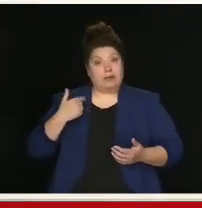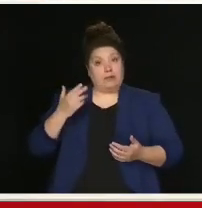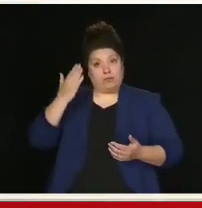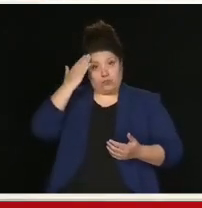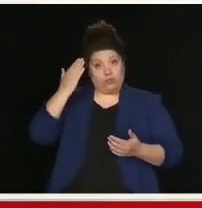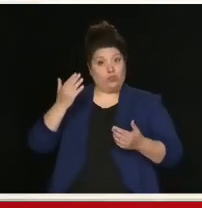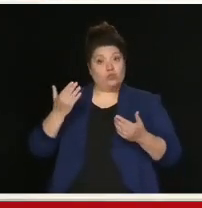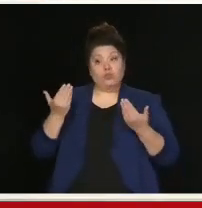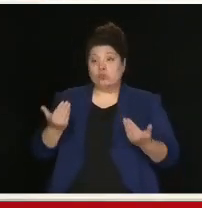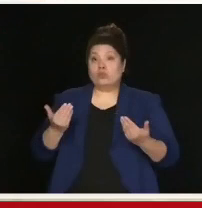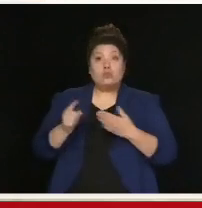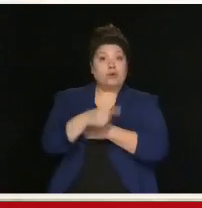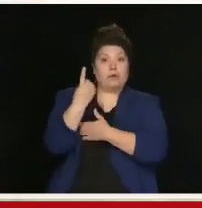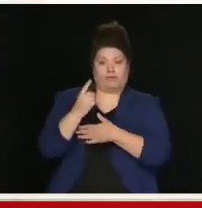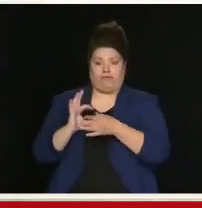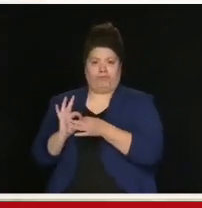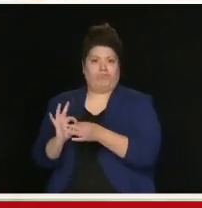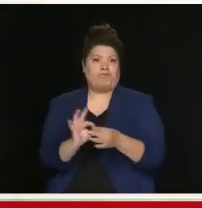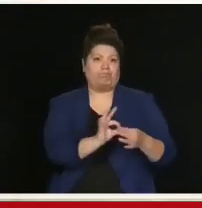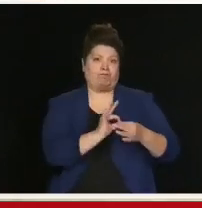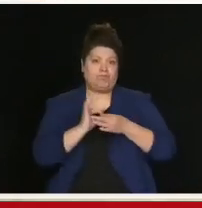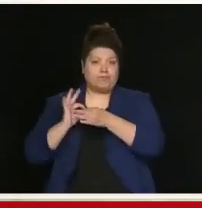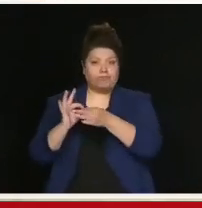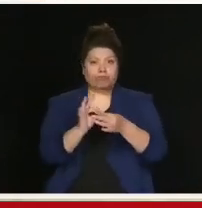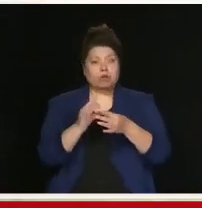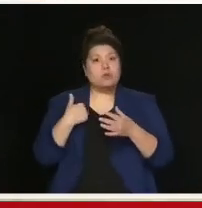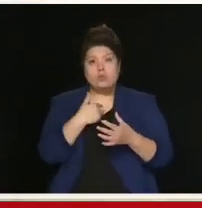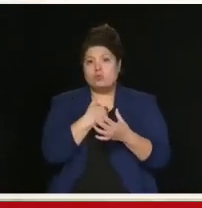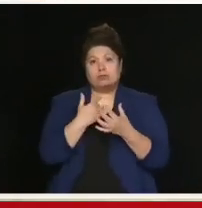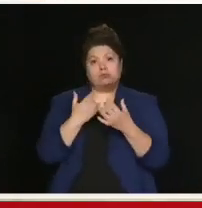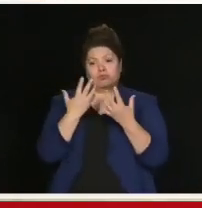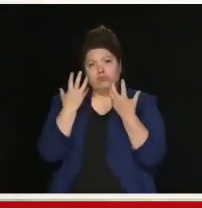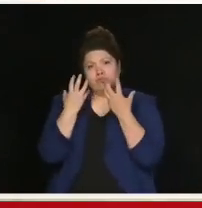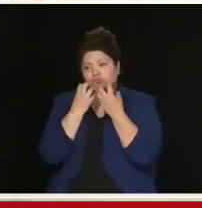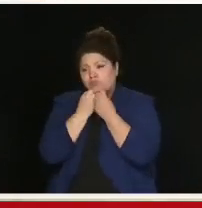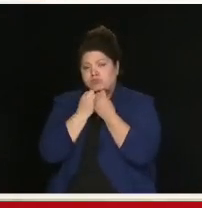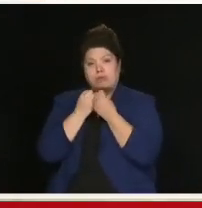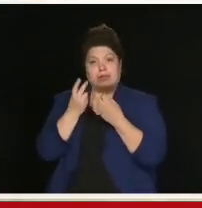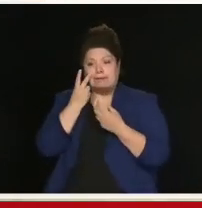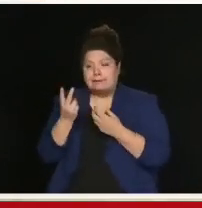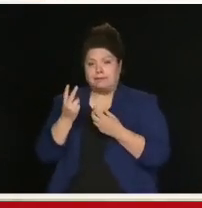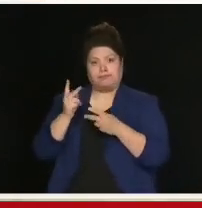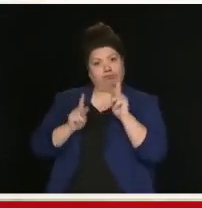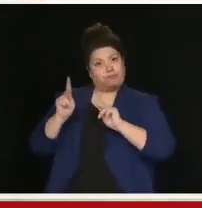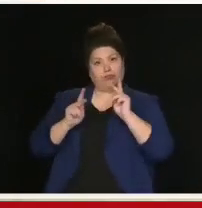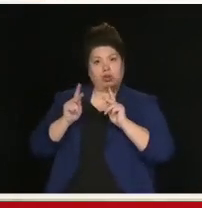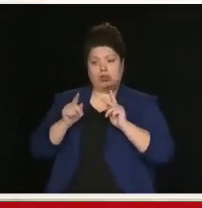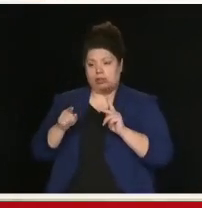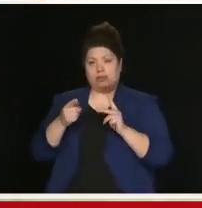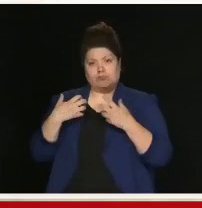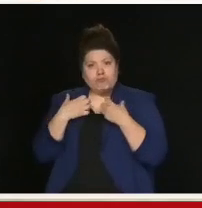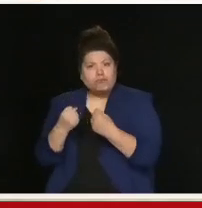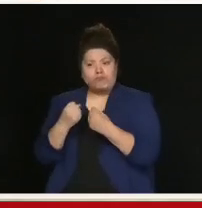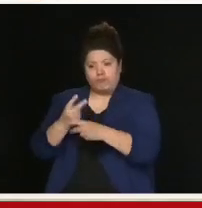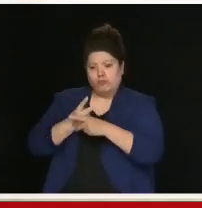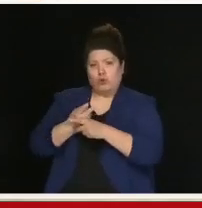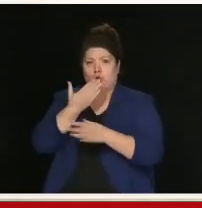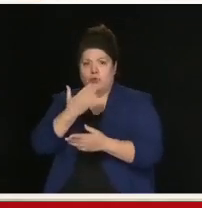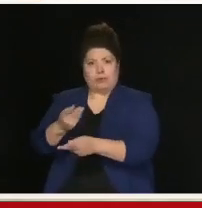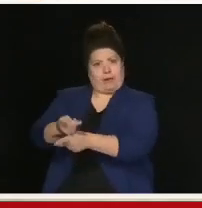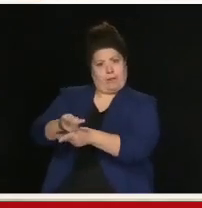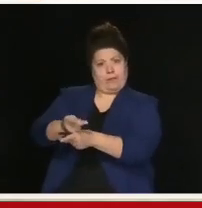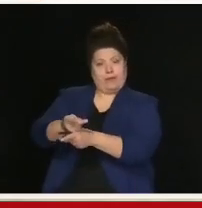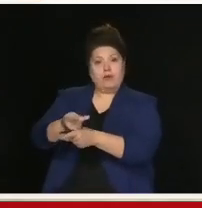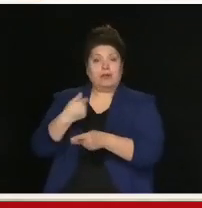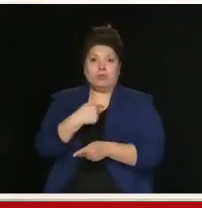in our desire to see our citizens well-served and to take care of our citizens. And that's exactly what